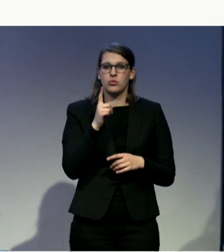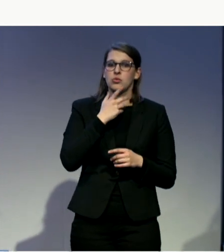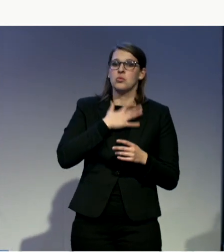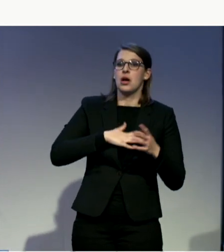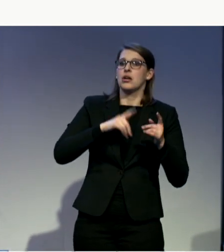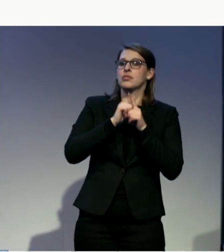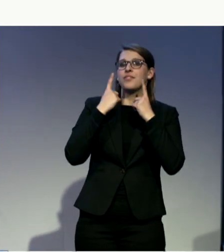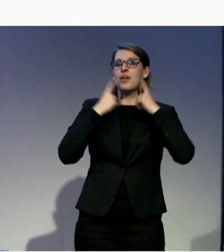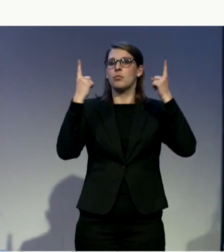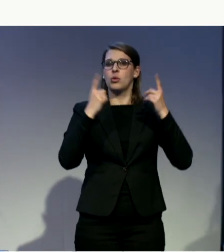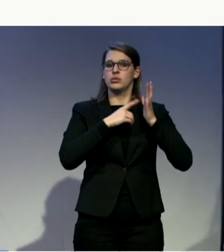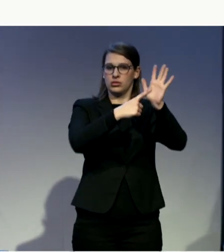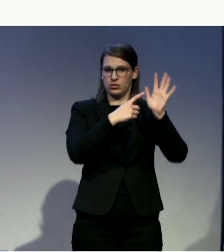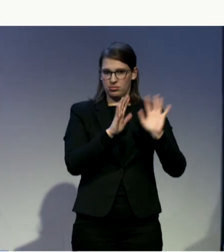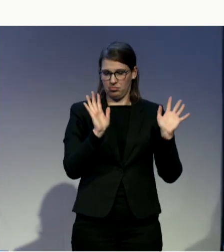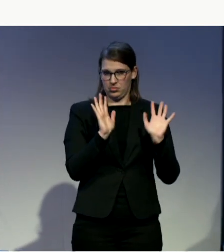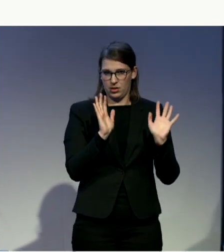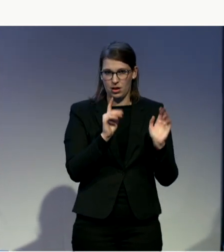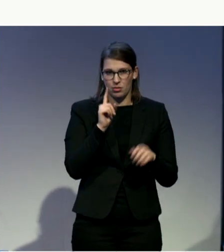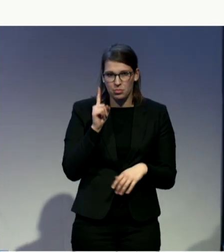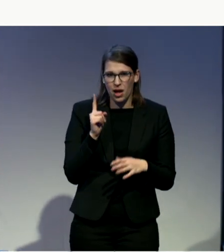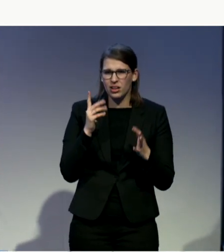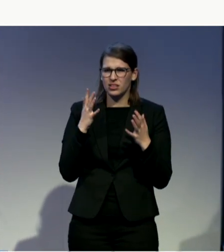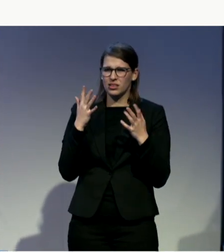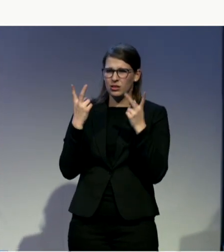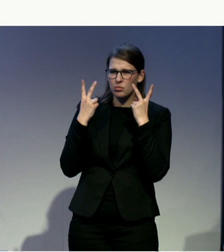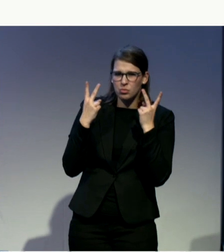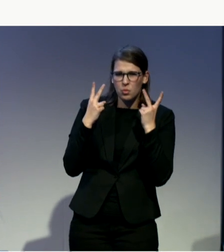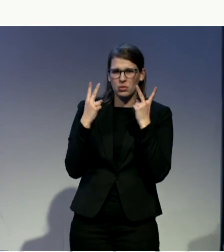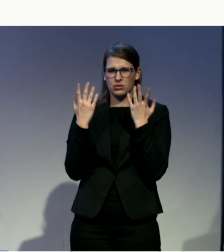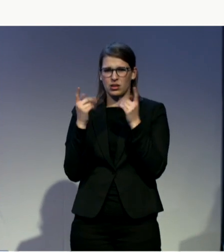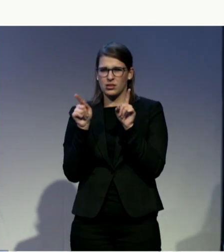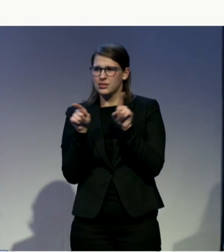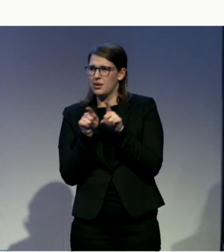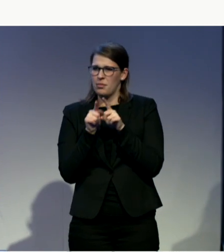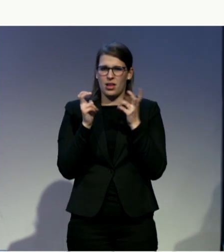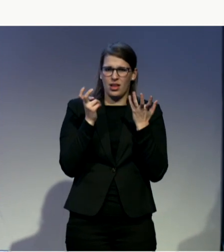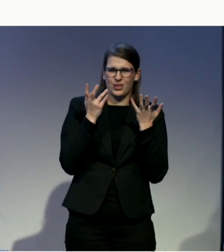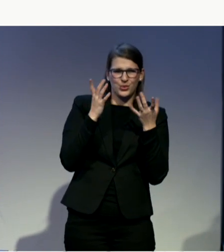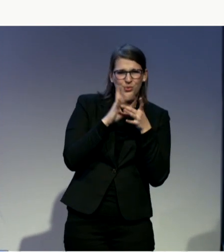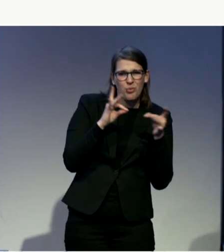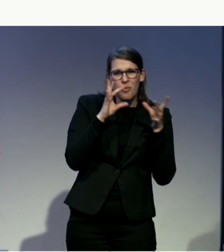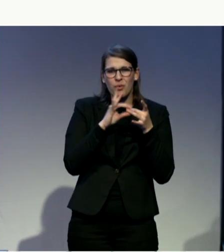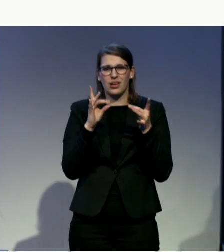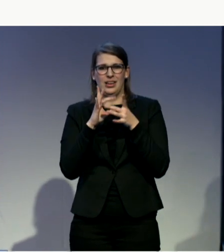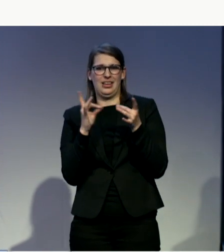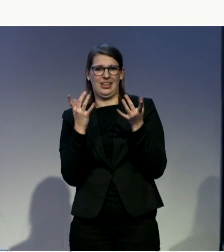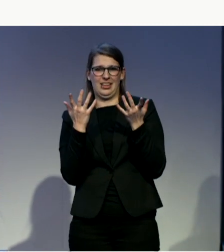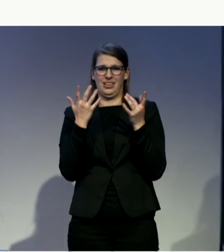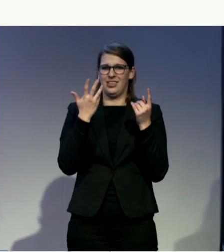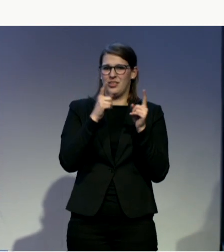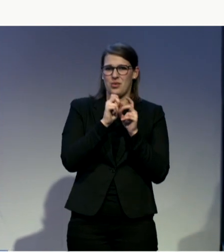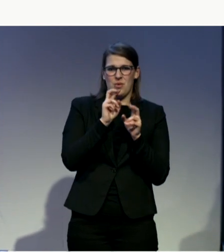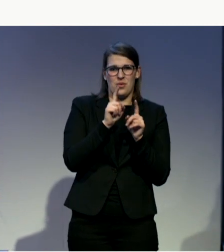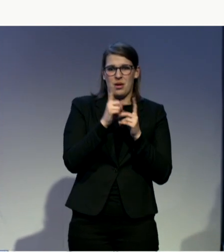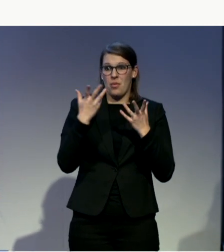we need to level the playing field. And there's these films, most of the films that we see, especially out of Hollywood, are so